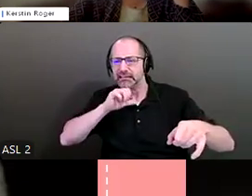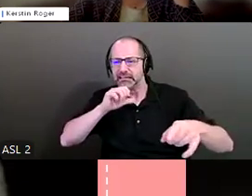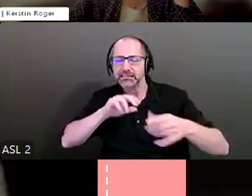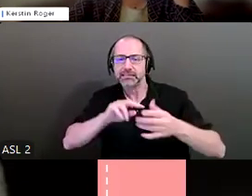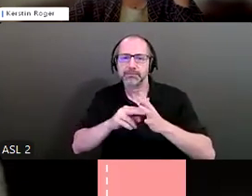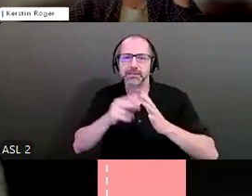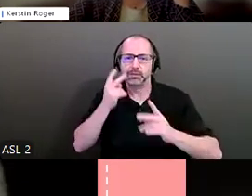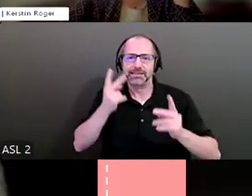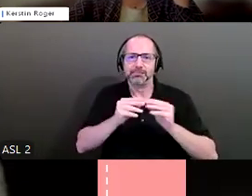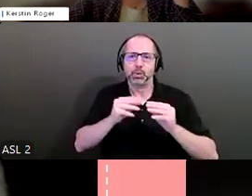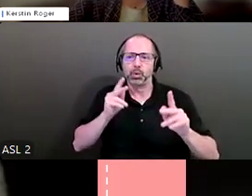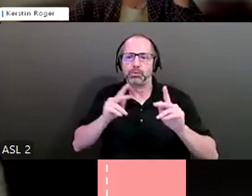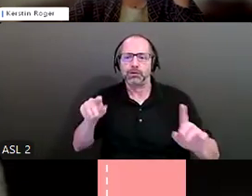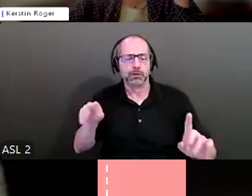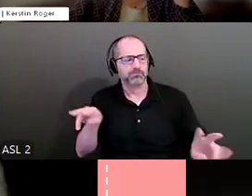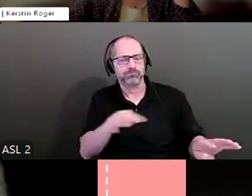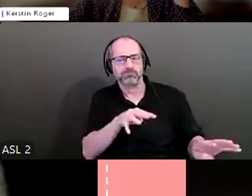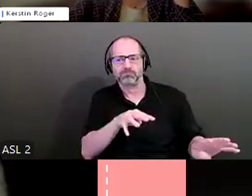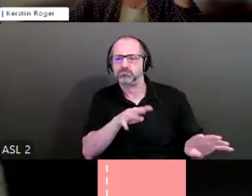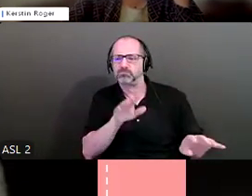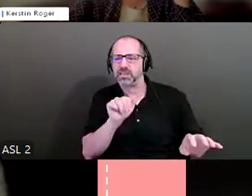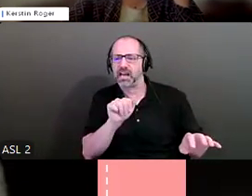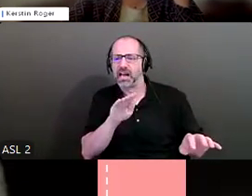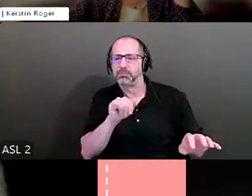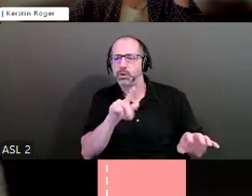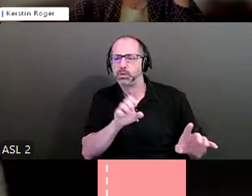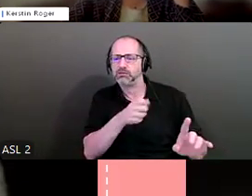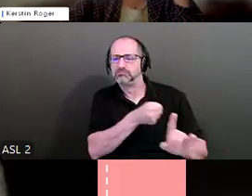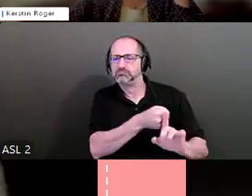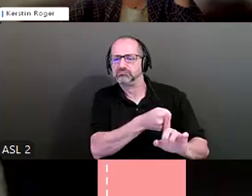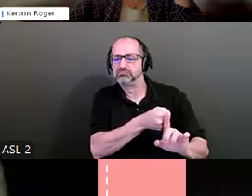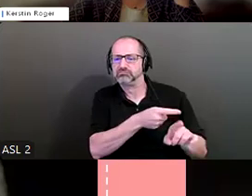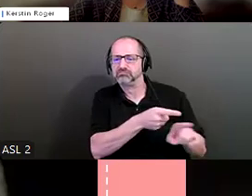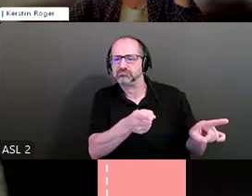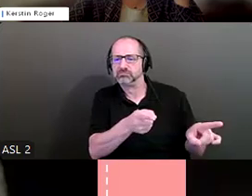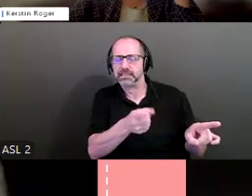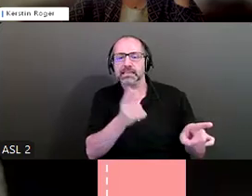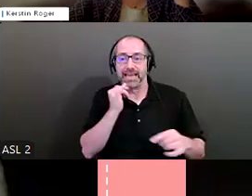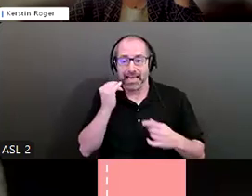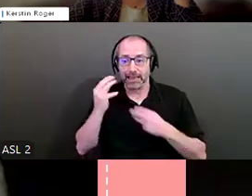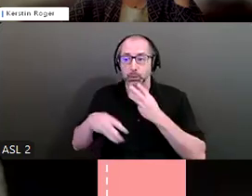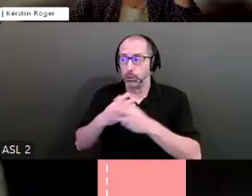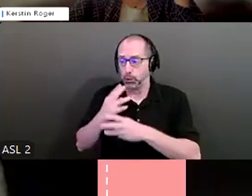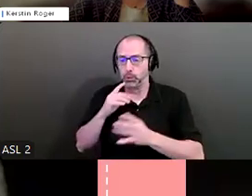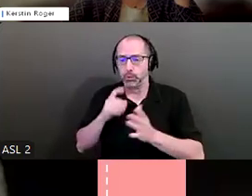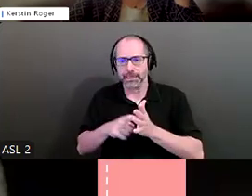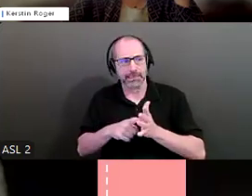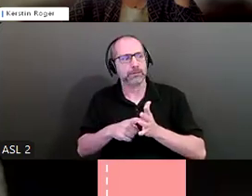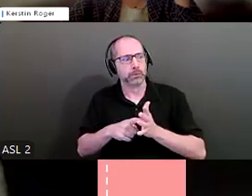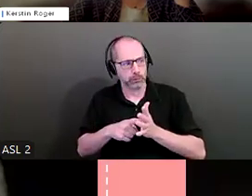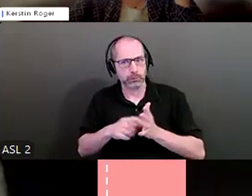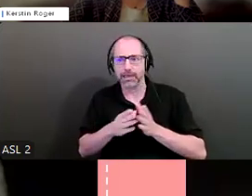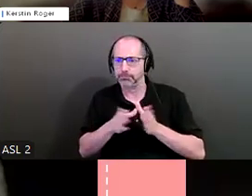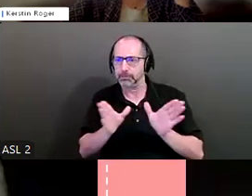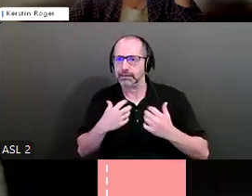abuse, and it's been recognized as a public health issue globally. We also know with